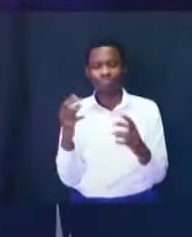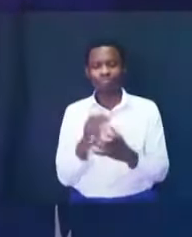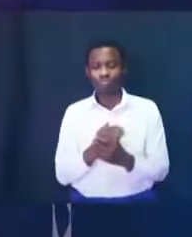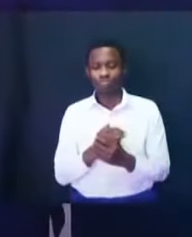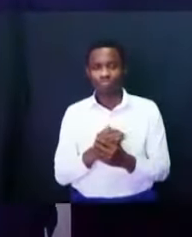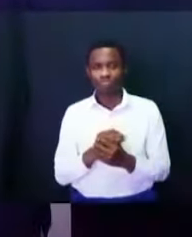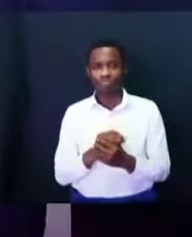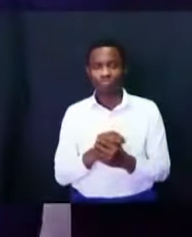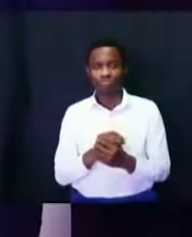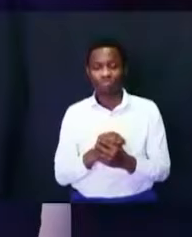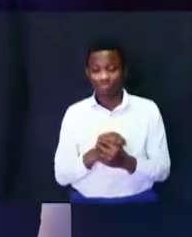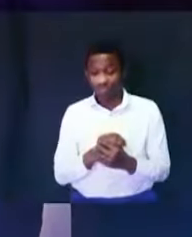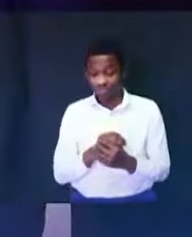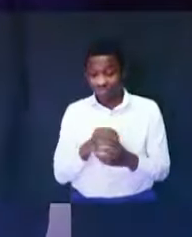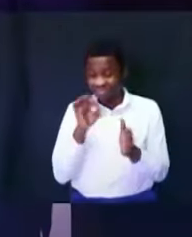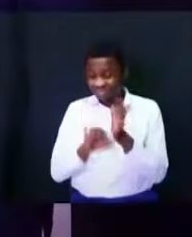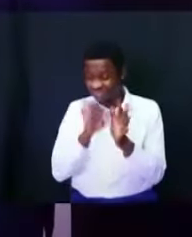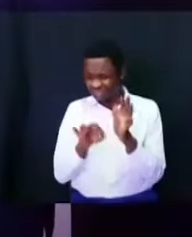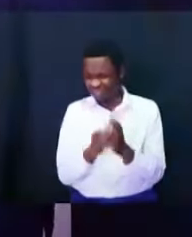sun on the